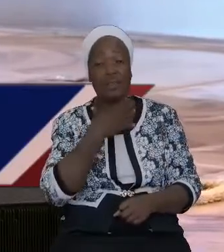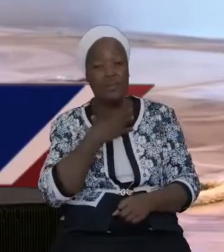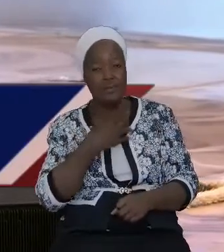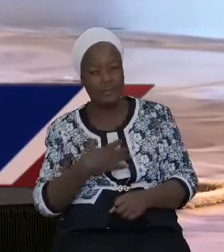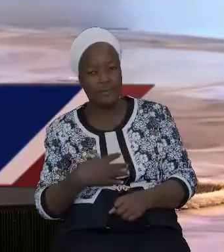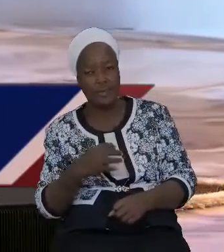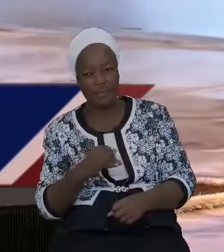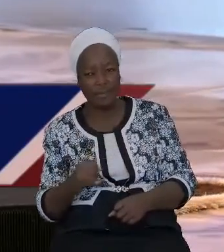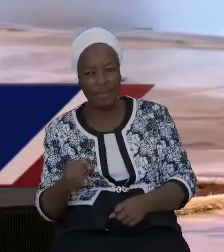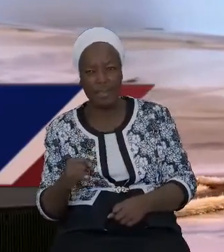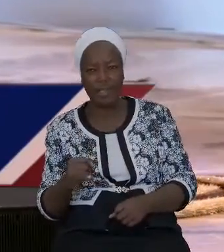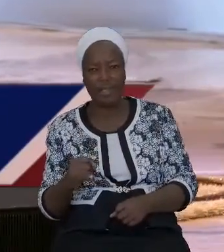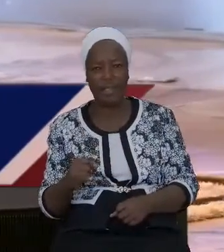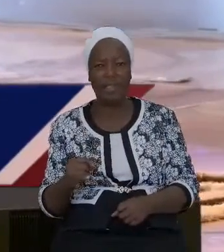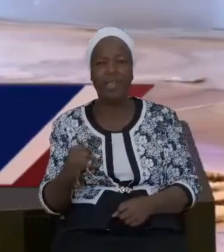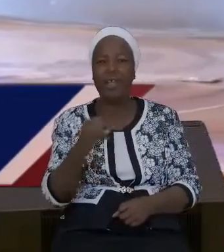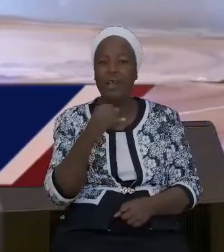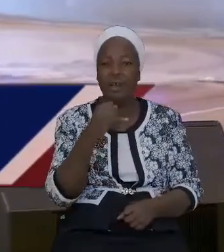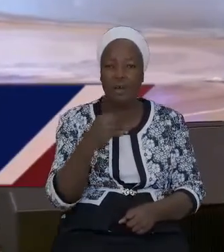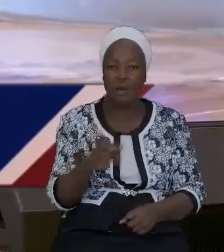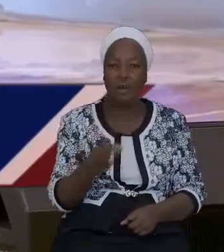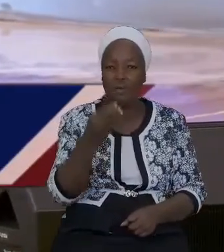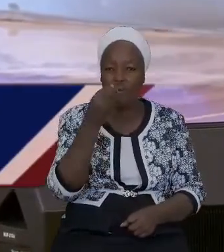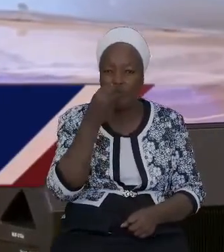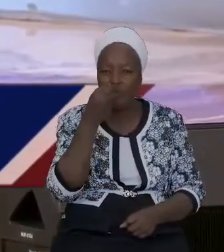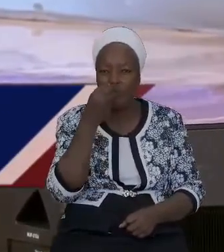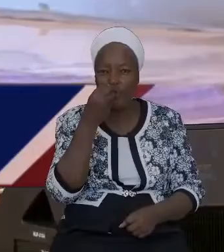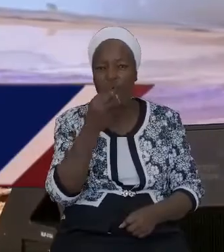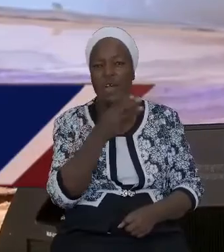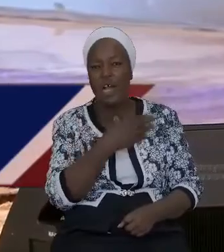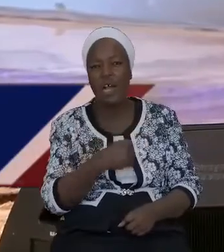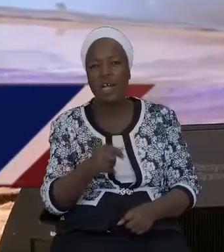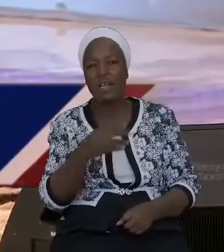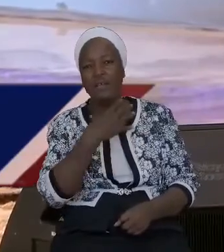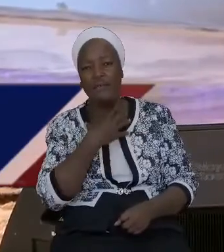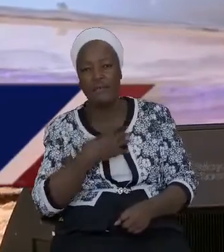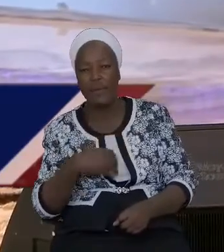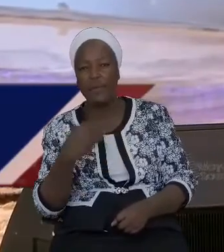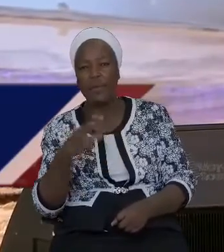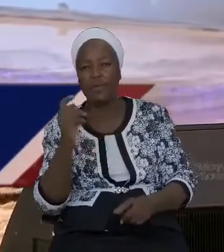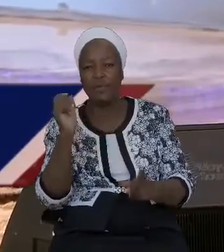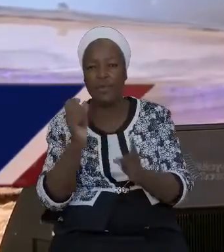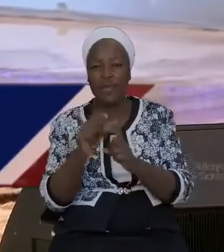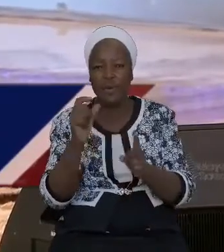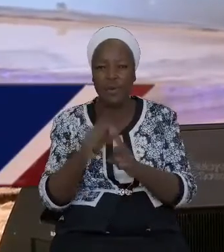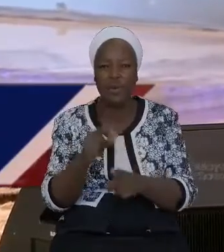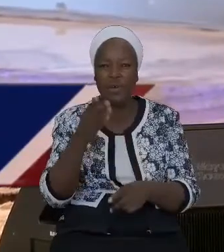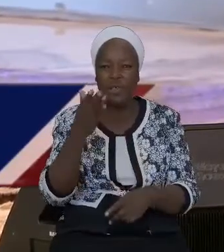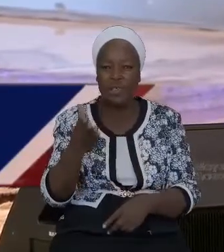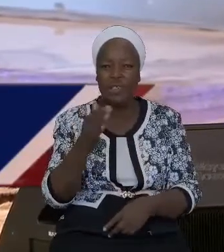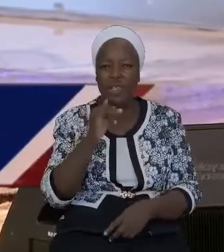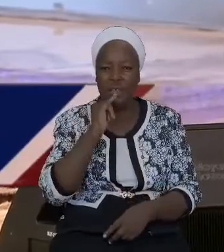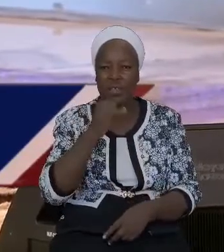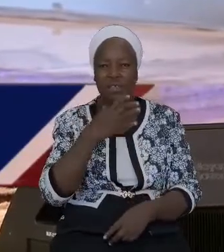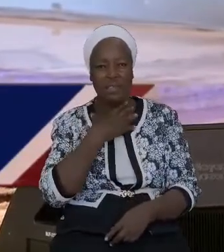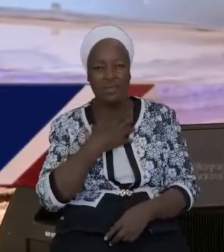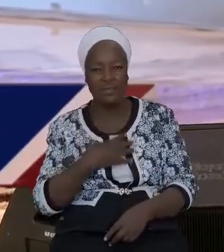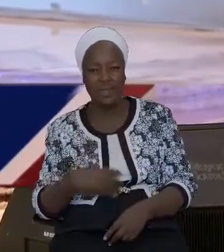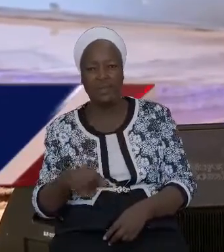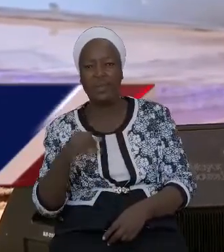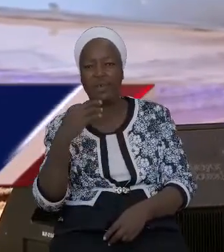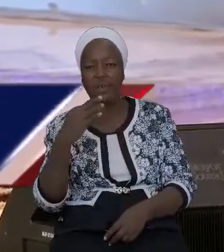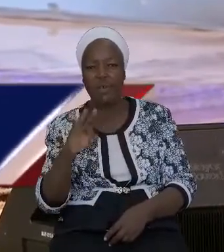of food. There's the famine of the word. There is famine